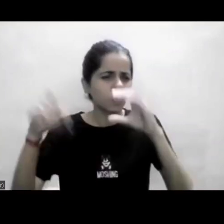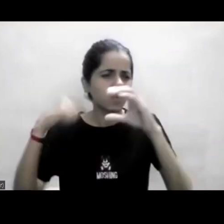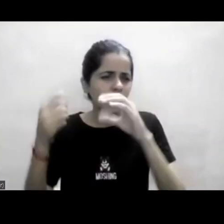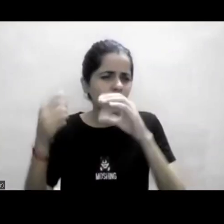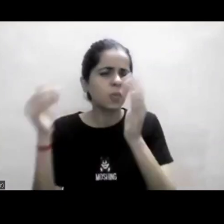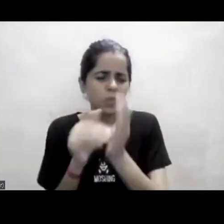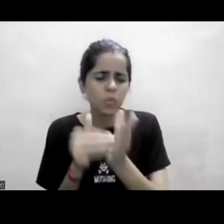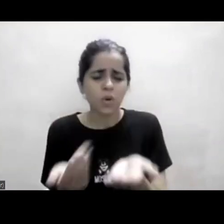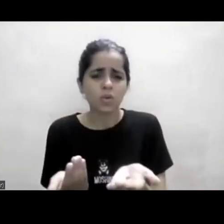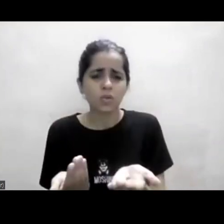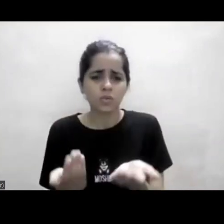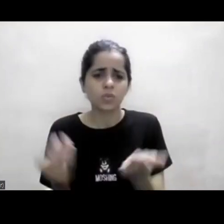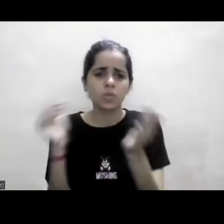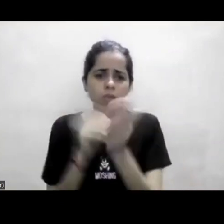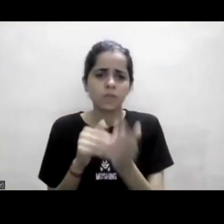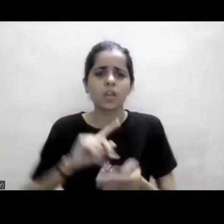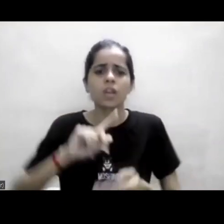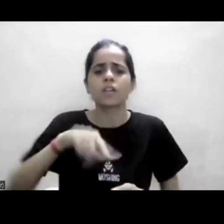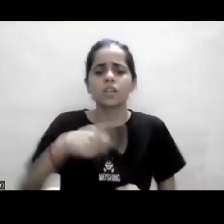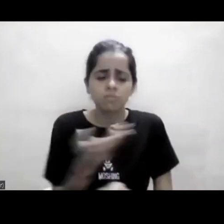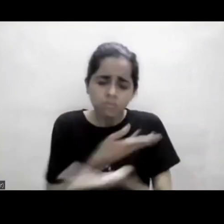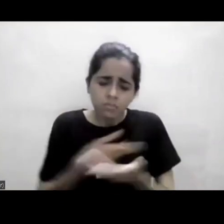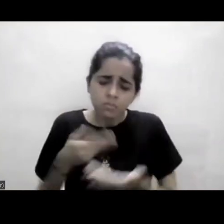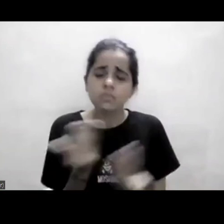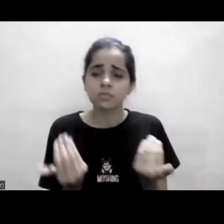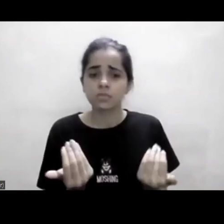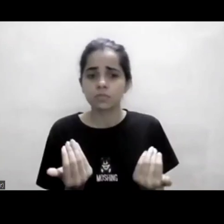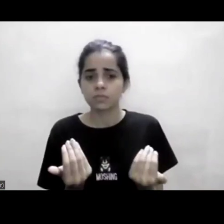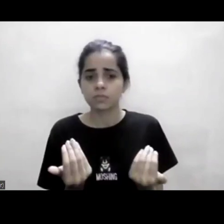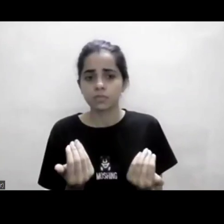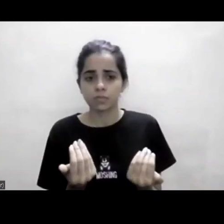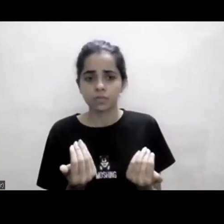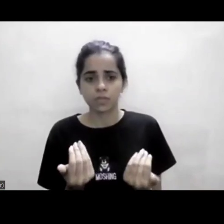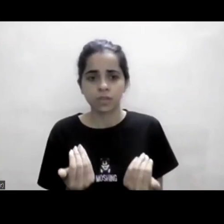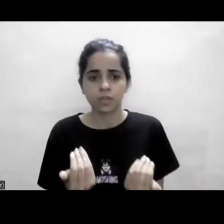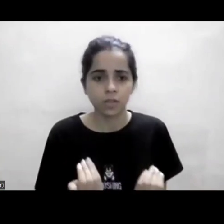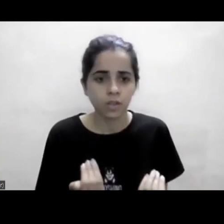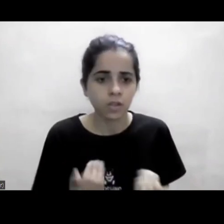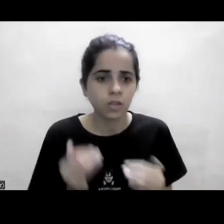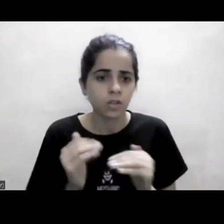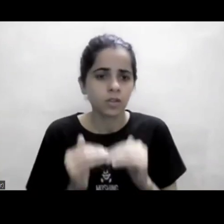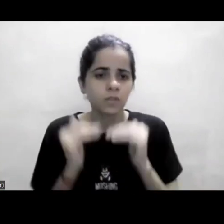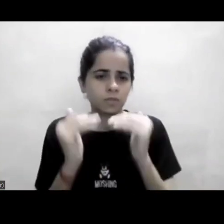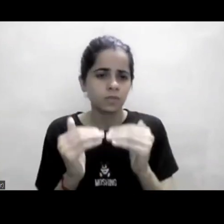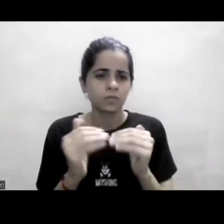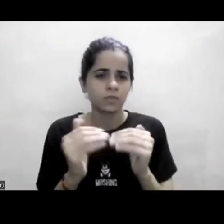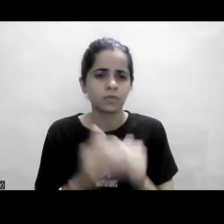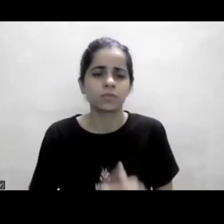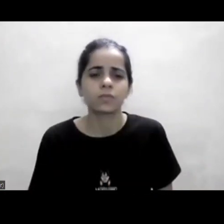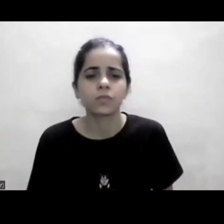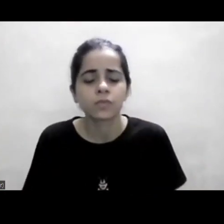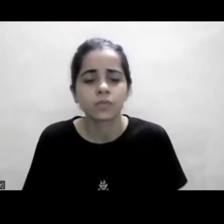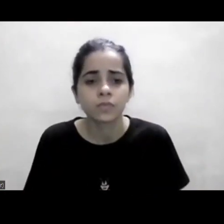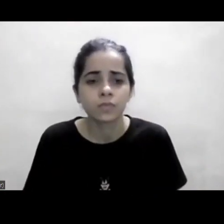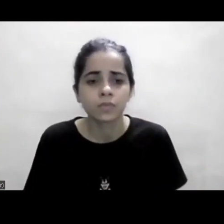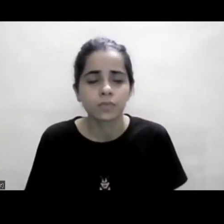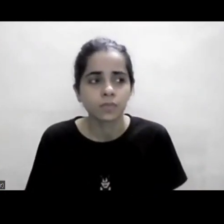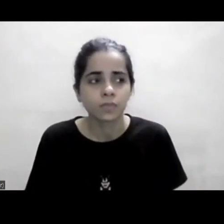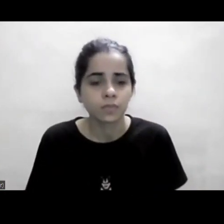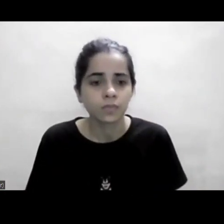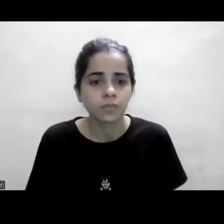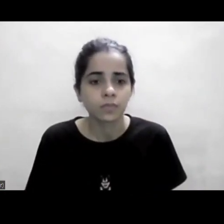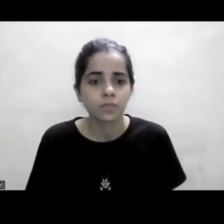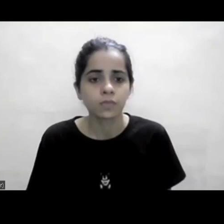and we can discuss it. Yeah, there's another one that you can. Which is this one you said? It's